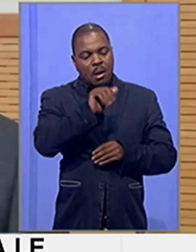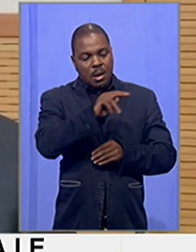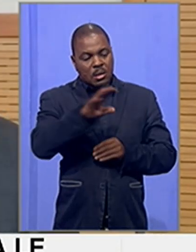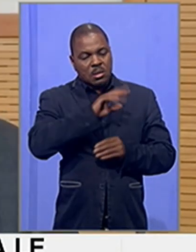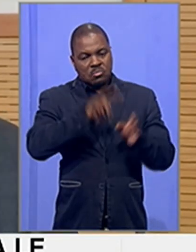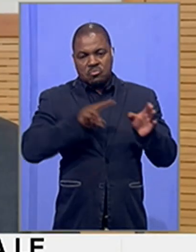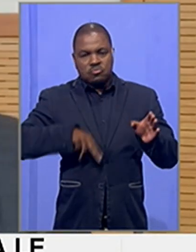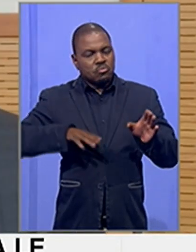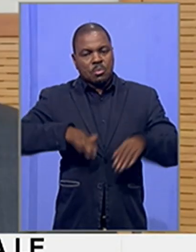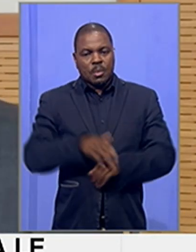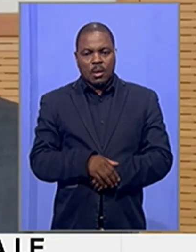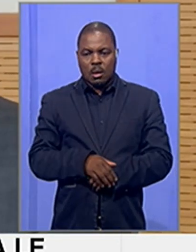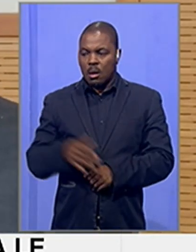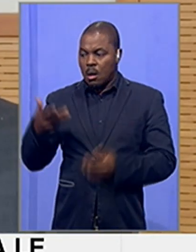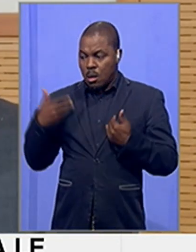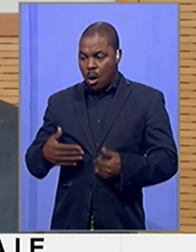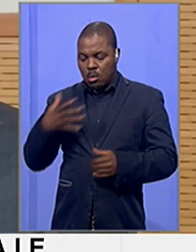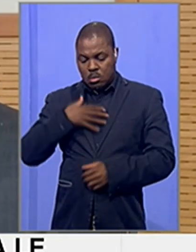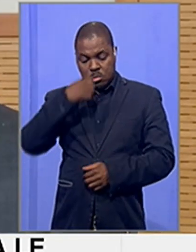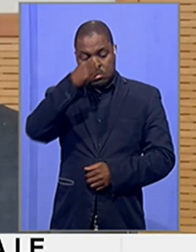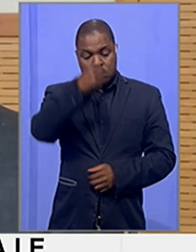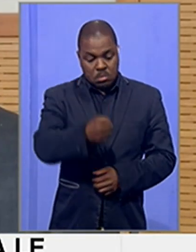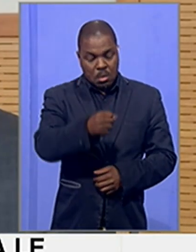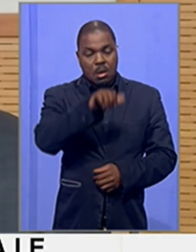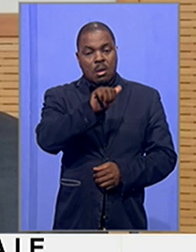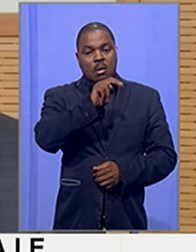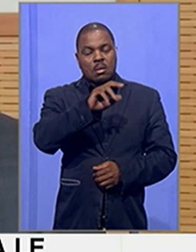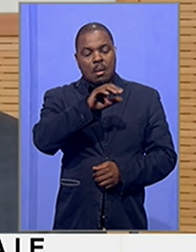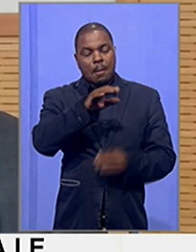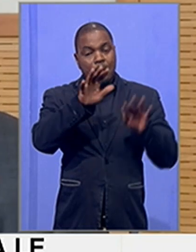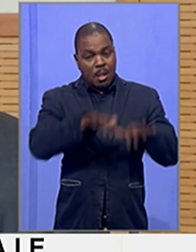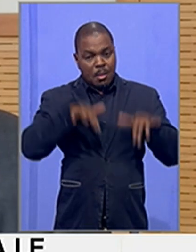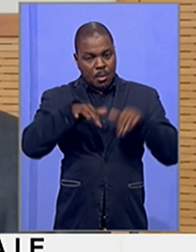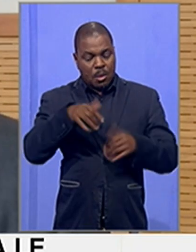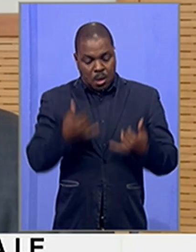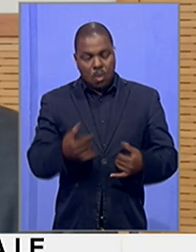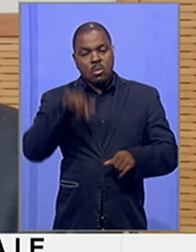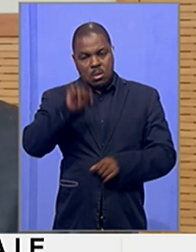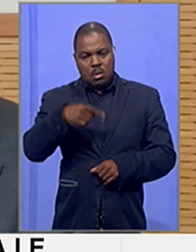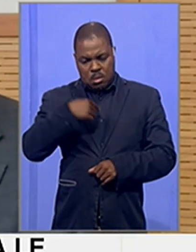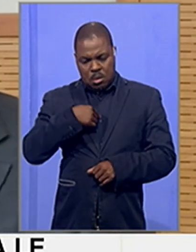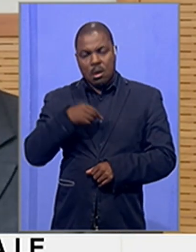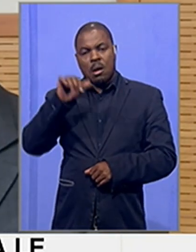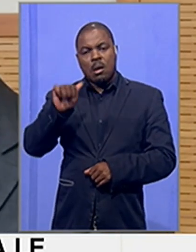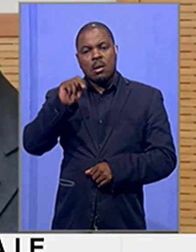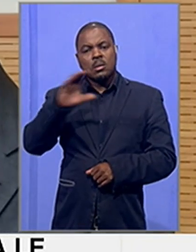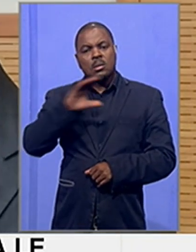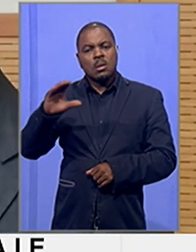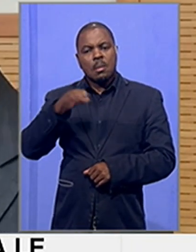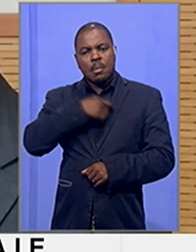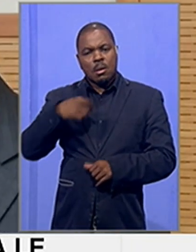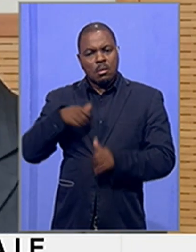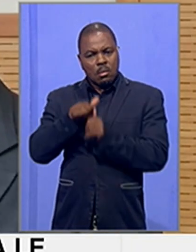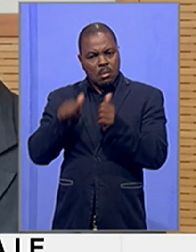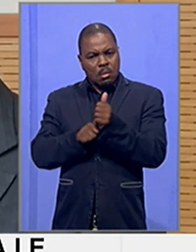been deployed to parliament by the ANC. Now I'm a deputy president of the ANC. The deputy